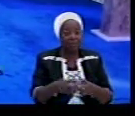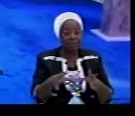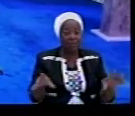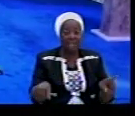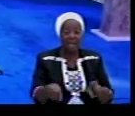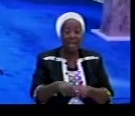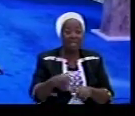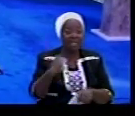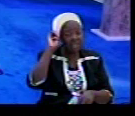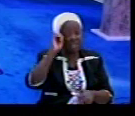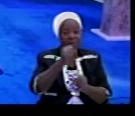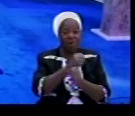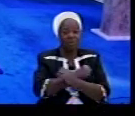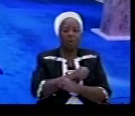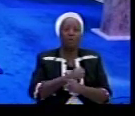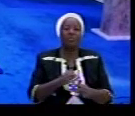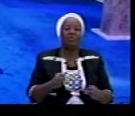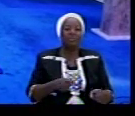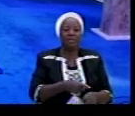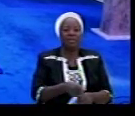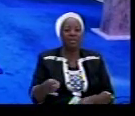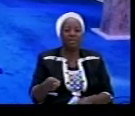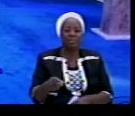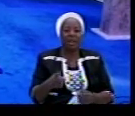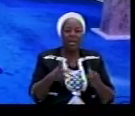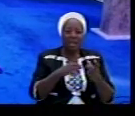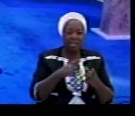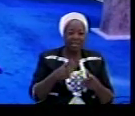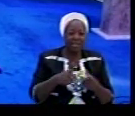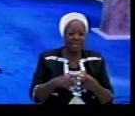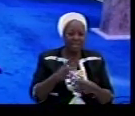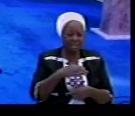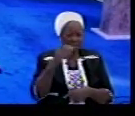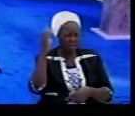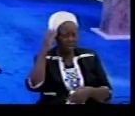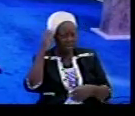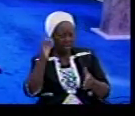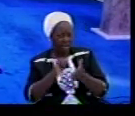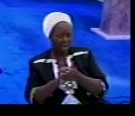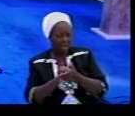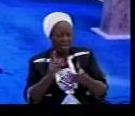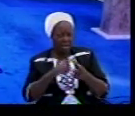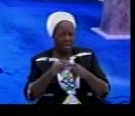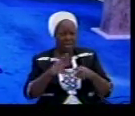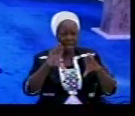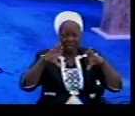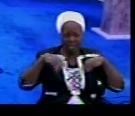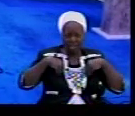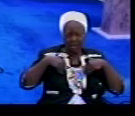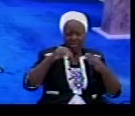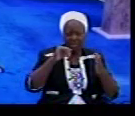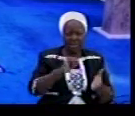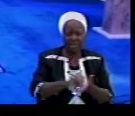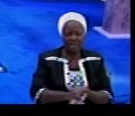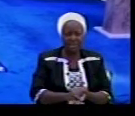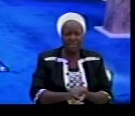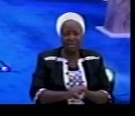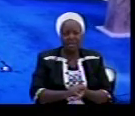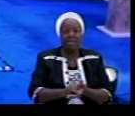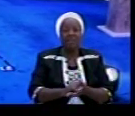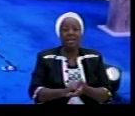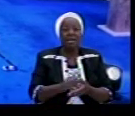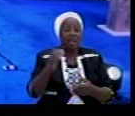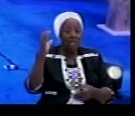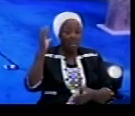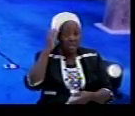loved them. And they had that, and they embraced that, and they accepted that,